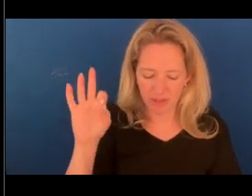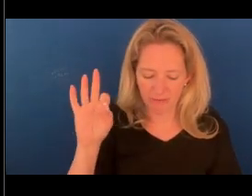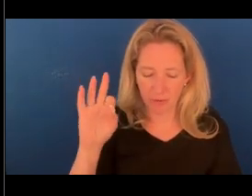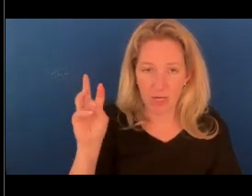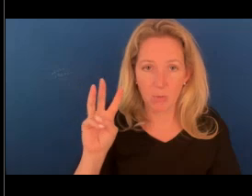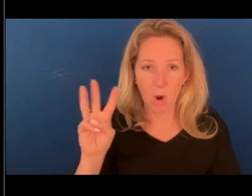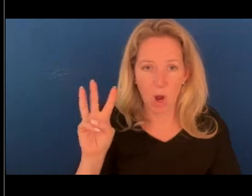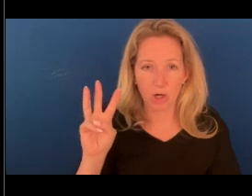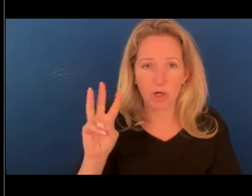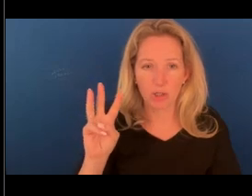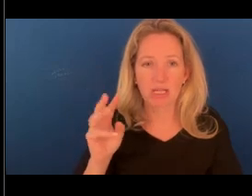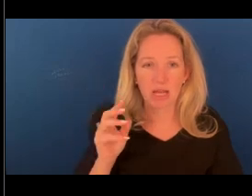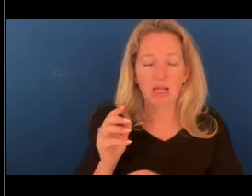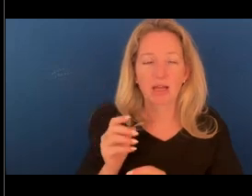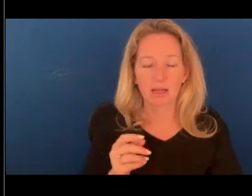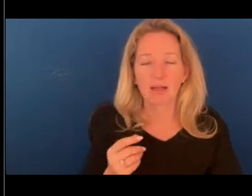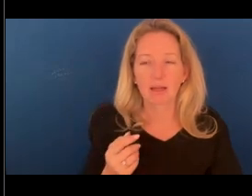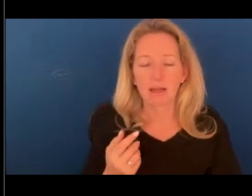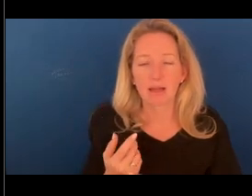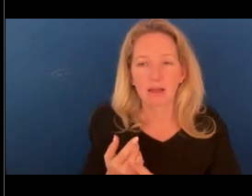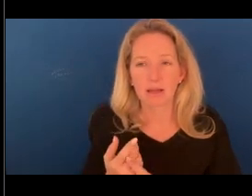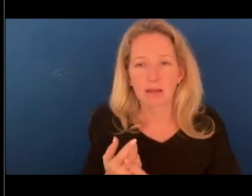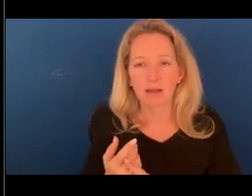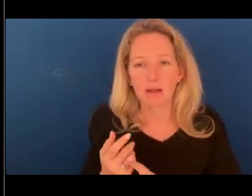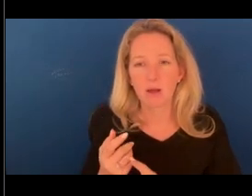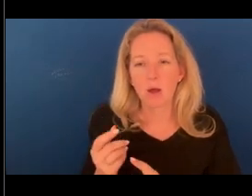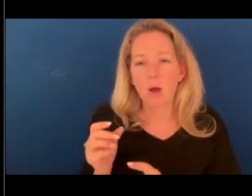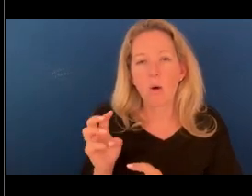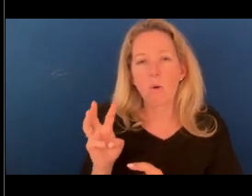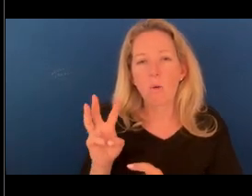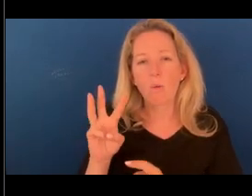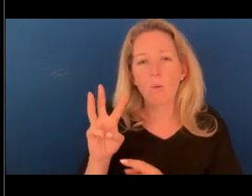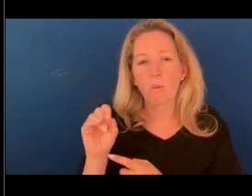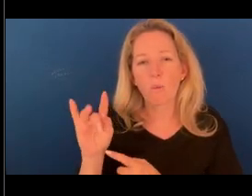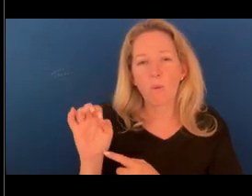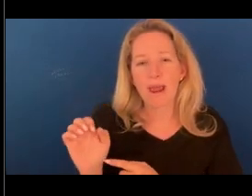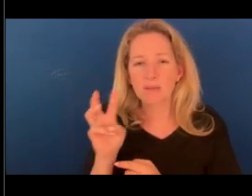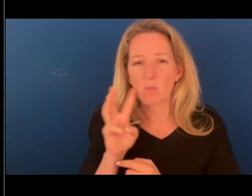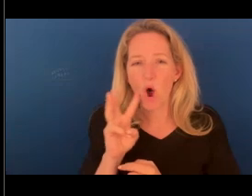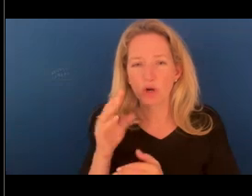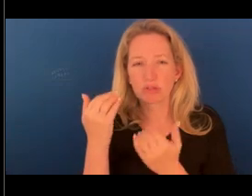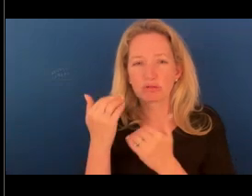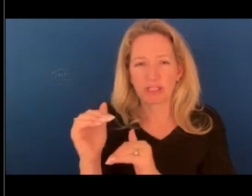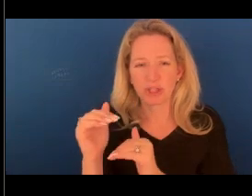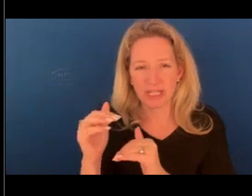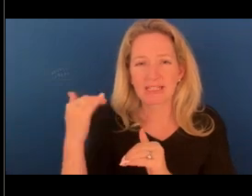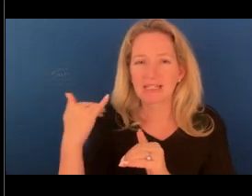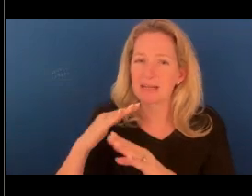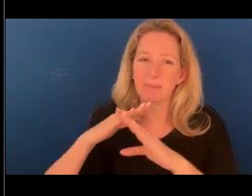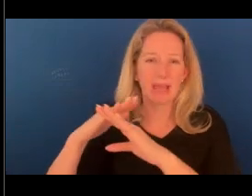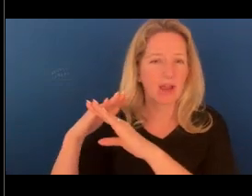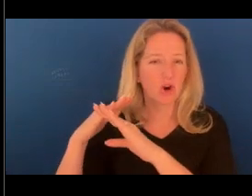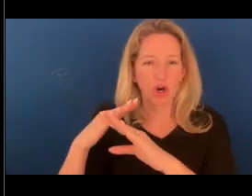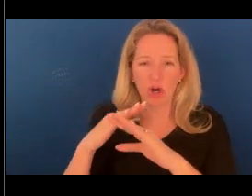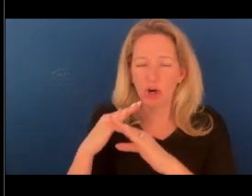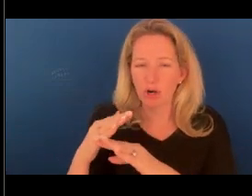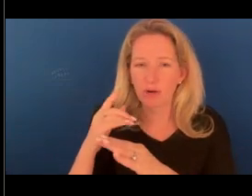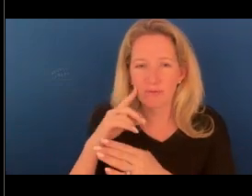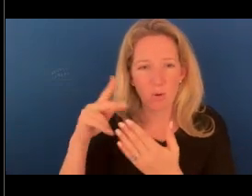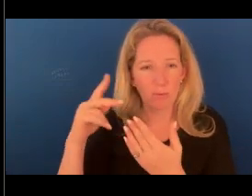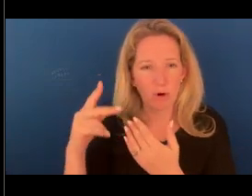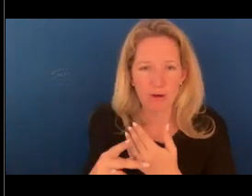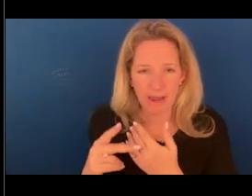from the Cape and Islands region. Wastewater restrictions are a major barrier to reusable programs.